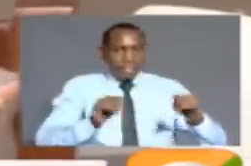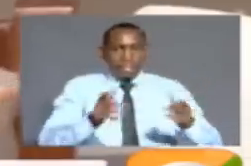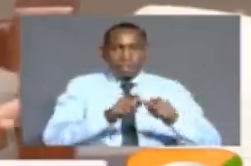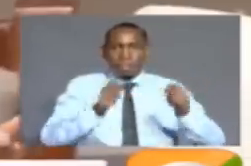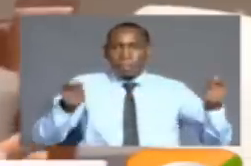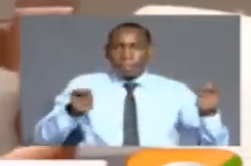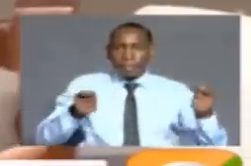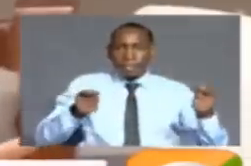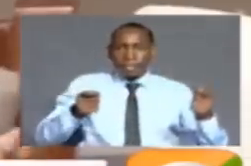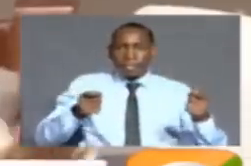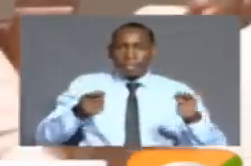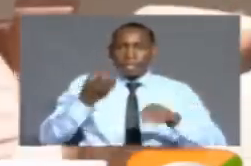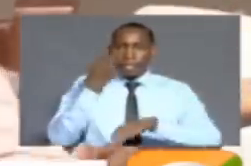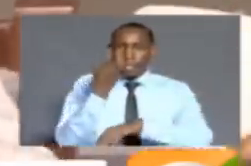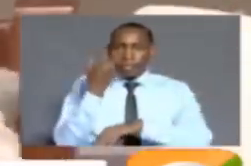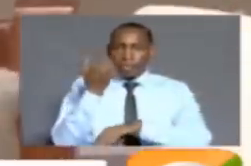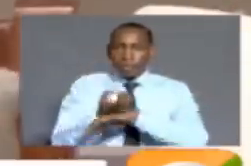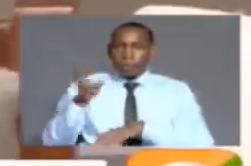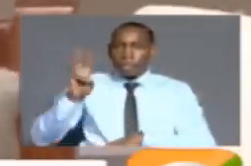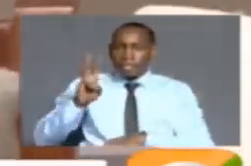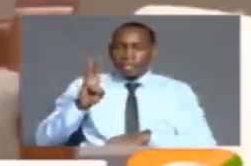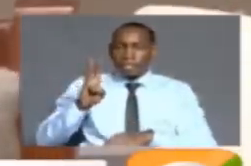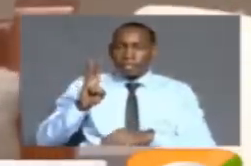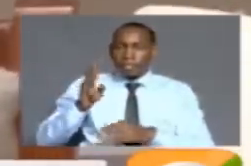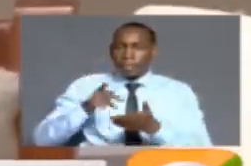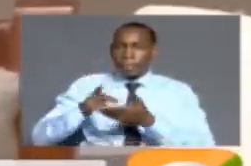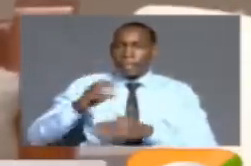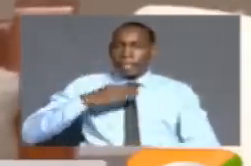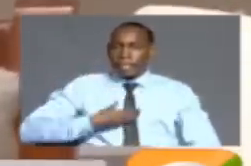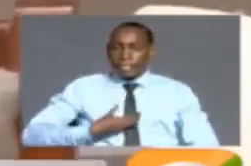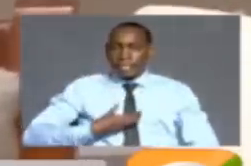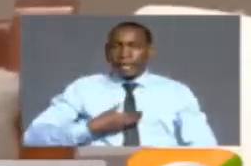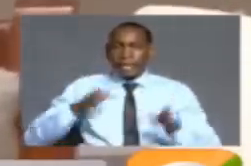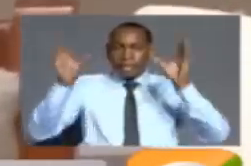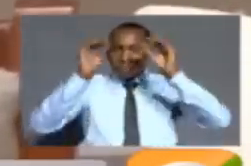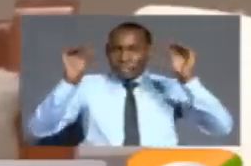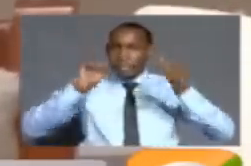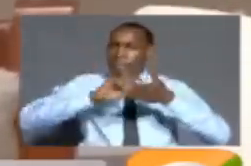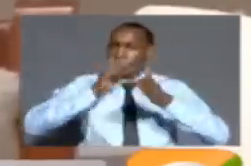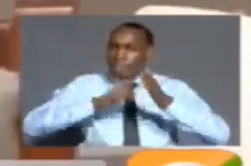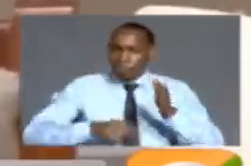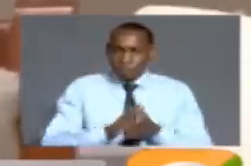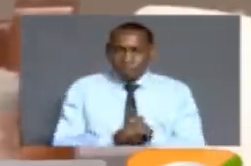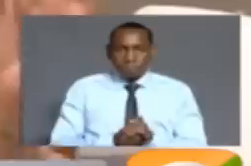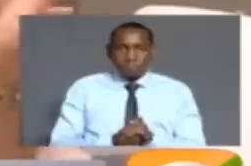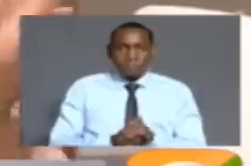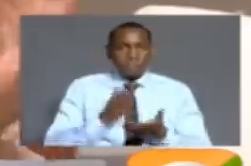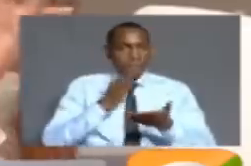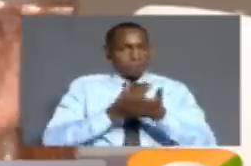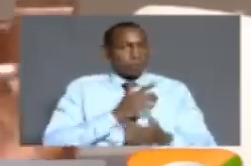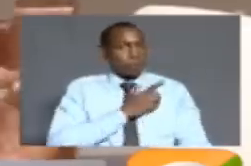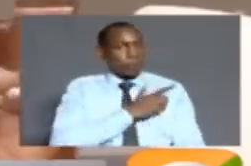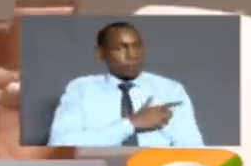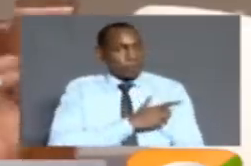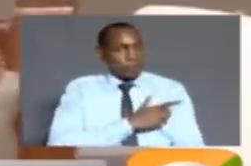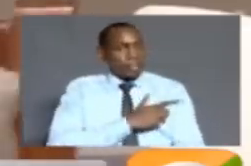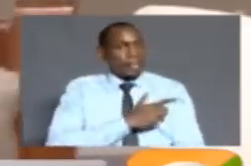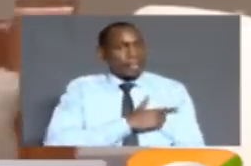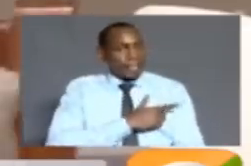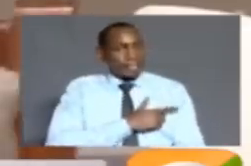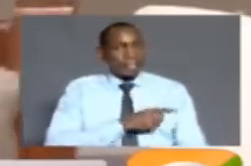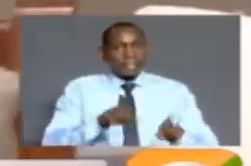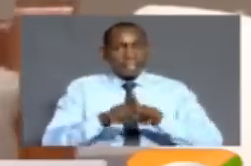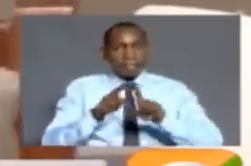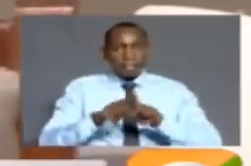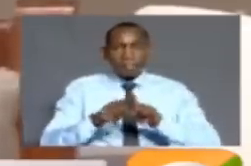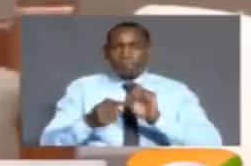is doing 800 retired presidents. Correct. Like, what are we talking about? Correct. So I think it's not just laziness, and he's been vindicated by because